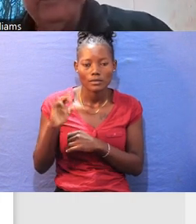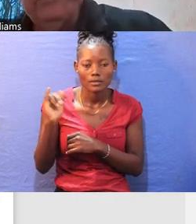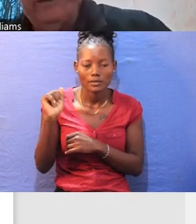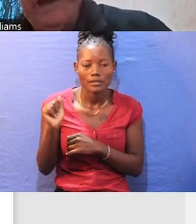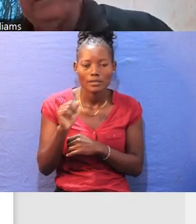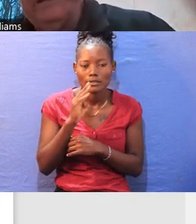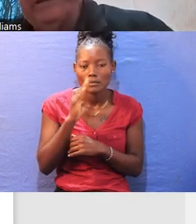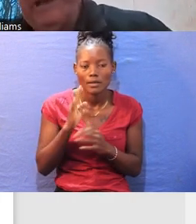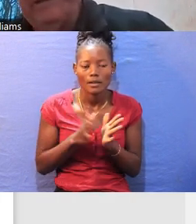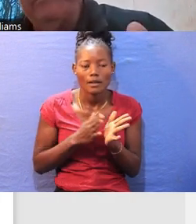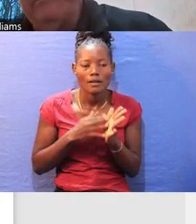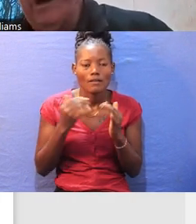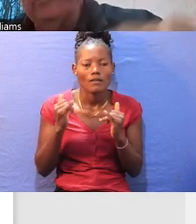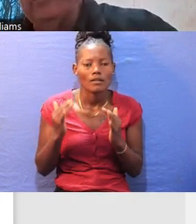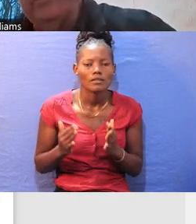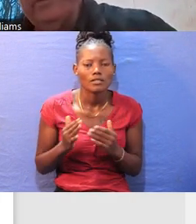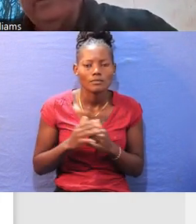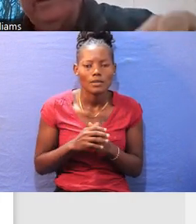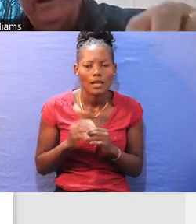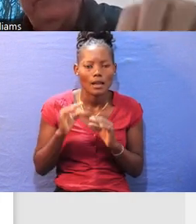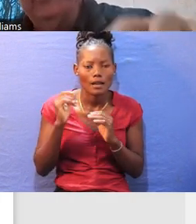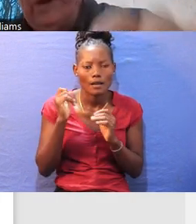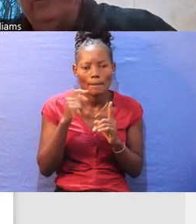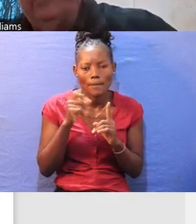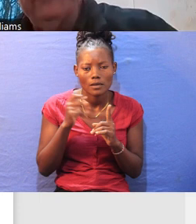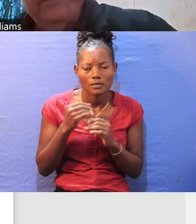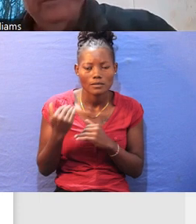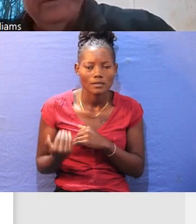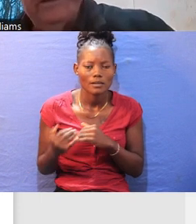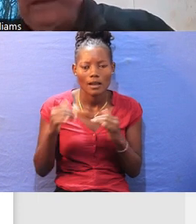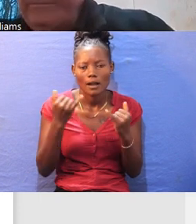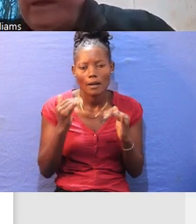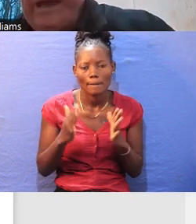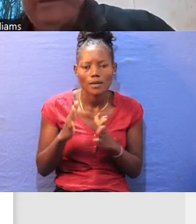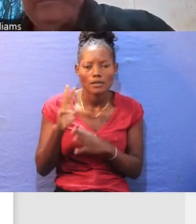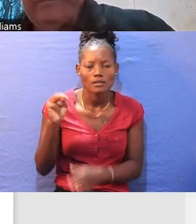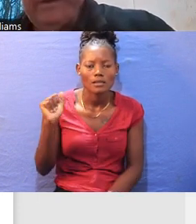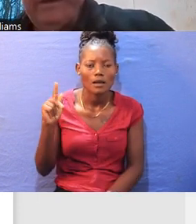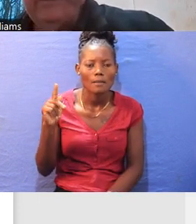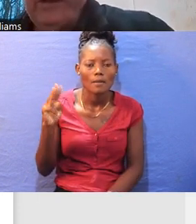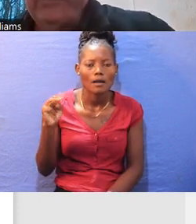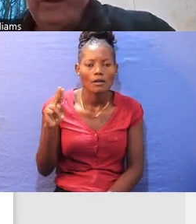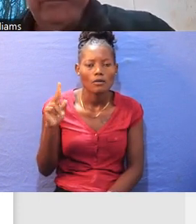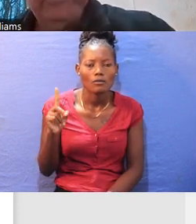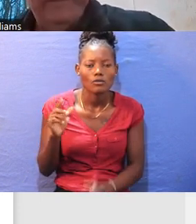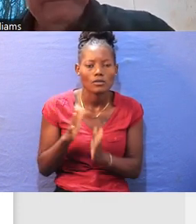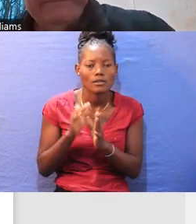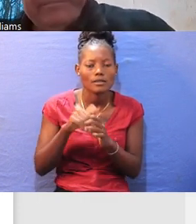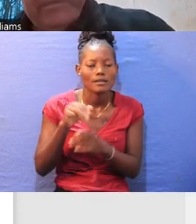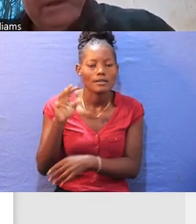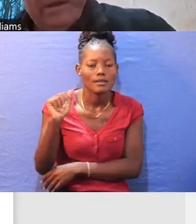tremendous young athlete. He became Mahmoud Abdul-Rauf in the NBA. He changed to